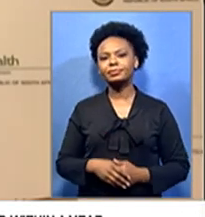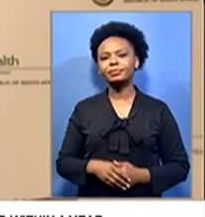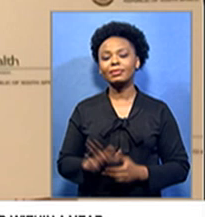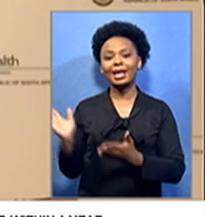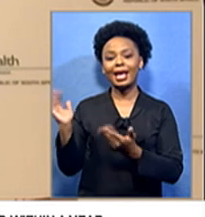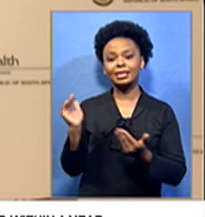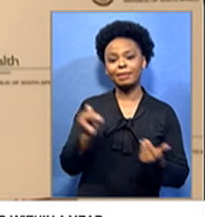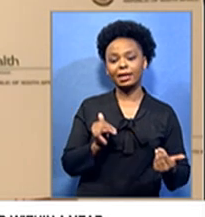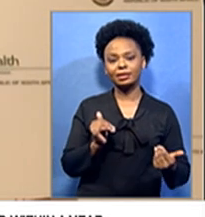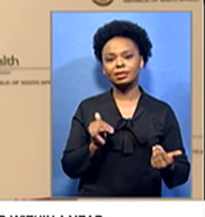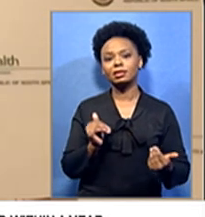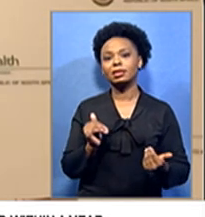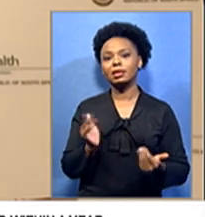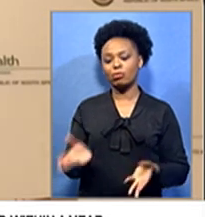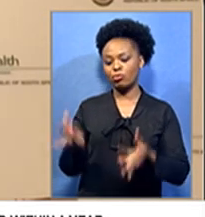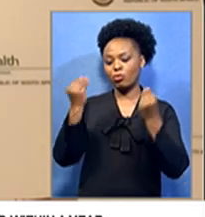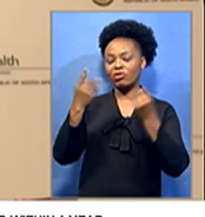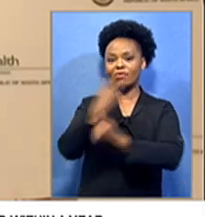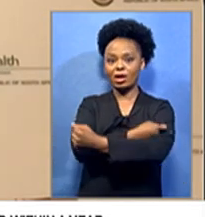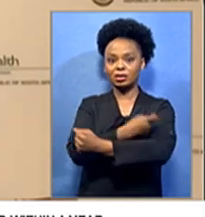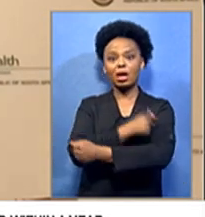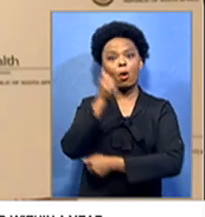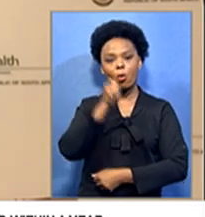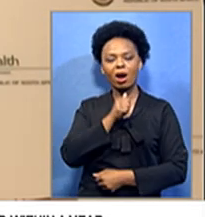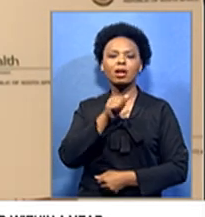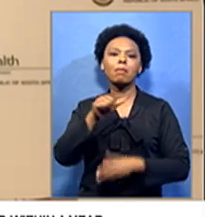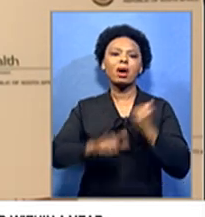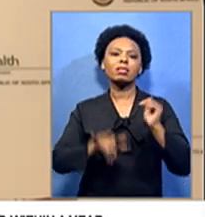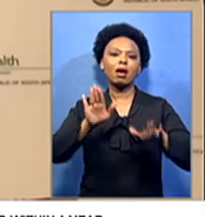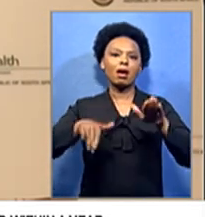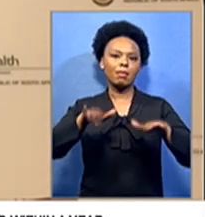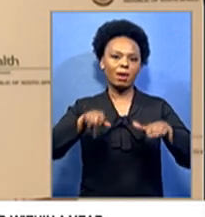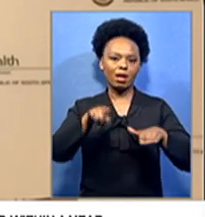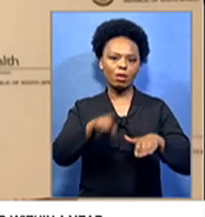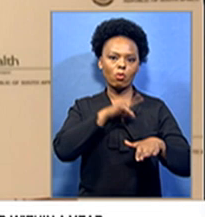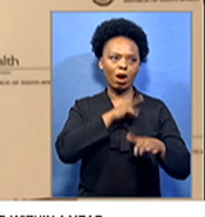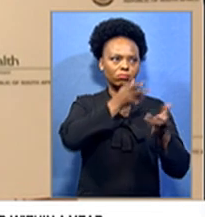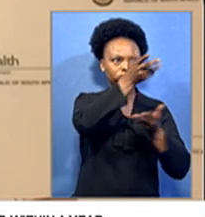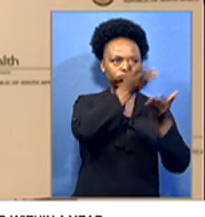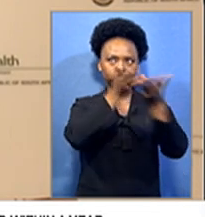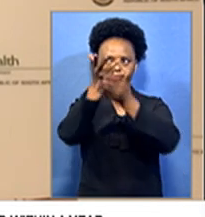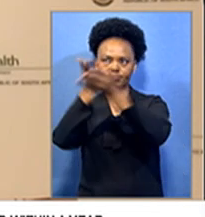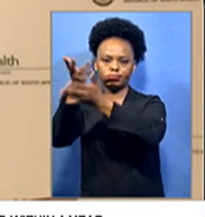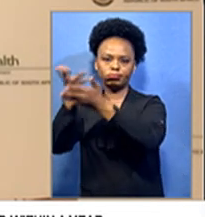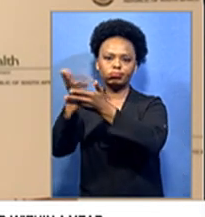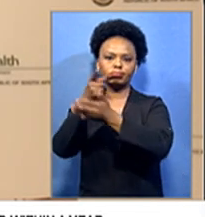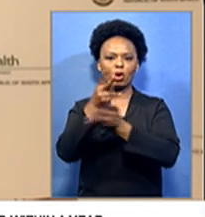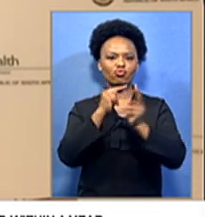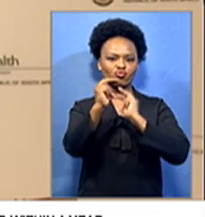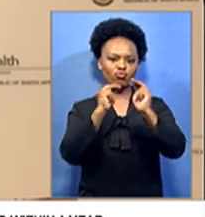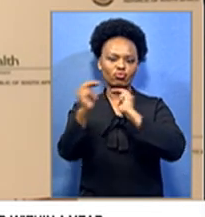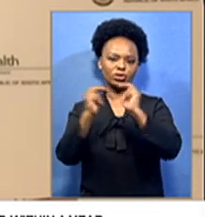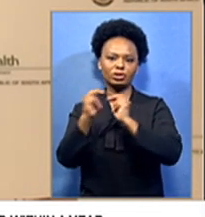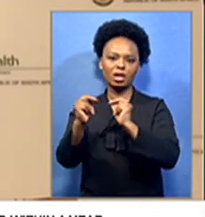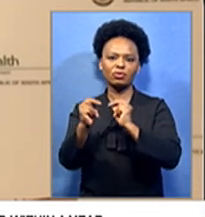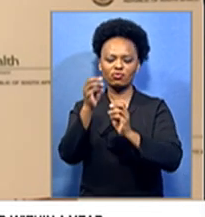in April. Each time we discuss with all the manufacturers, they would give you the 3rd and 4th week of April to